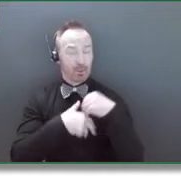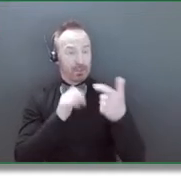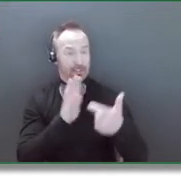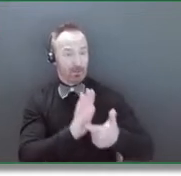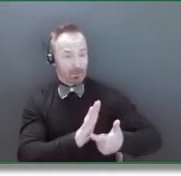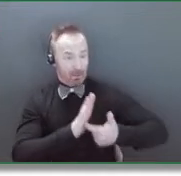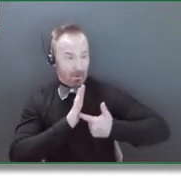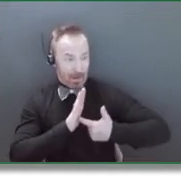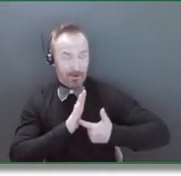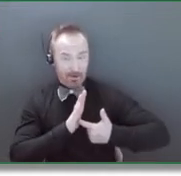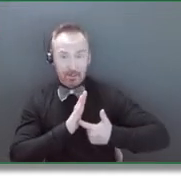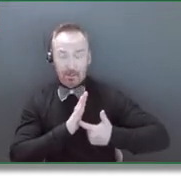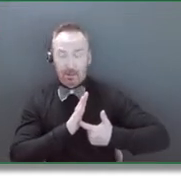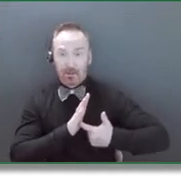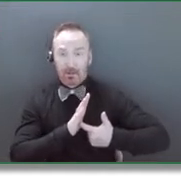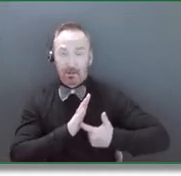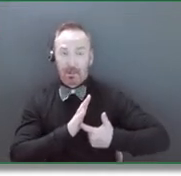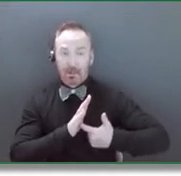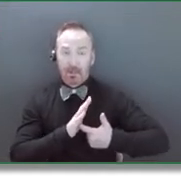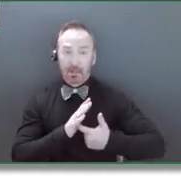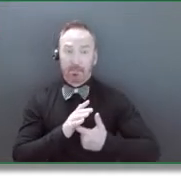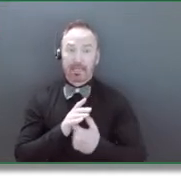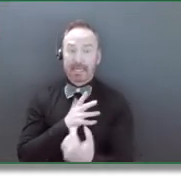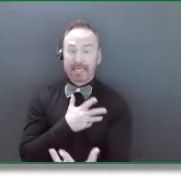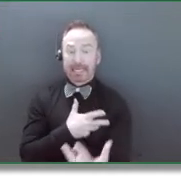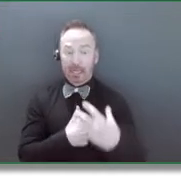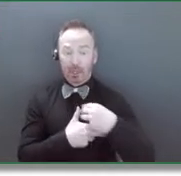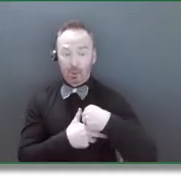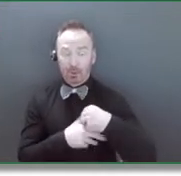being a compliance base.